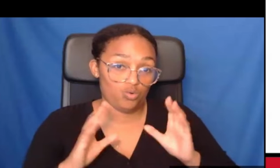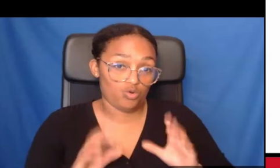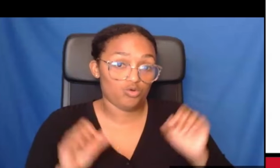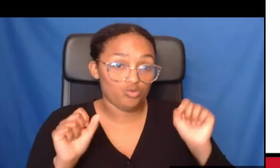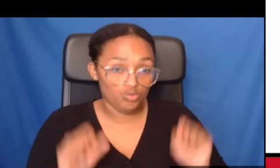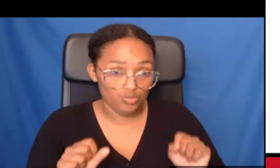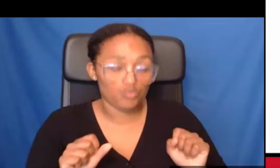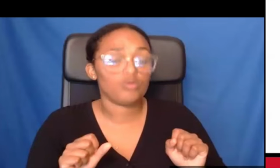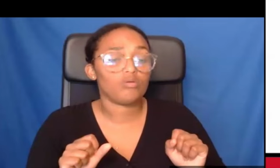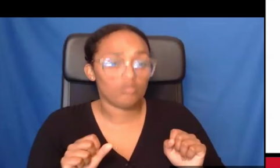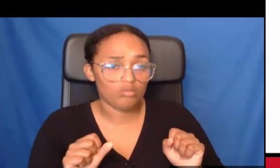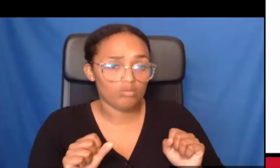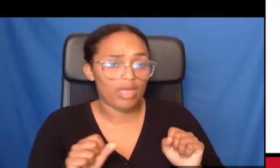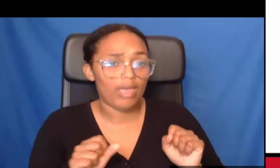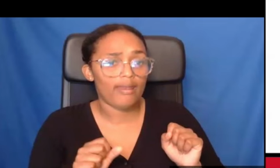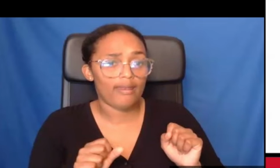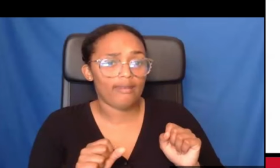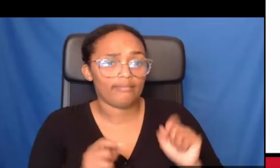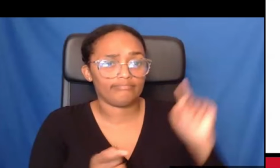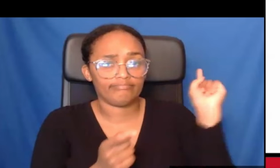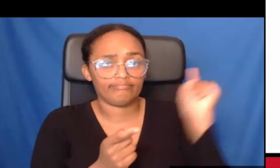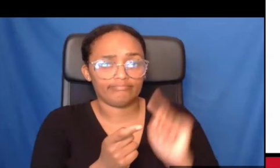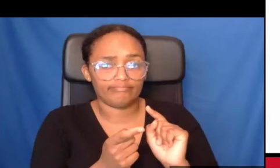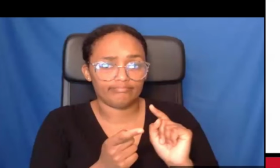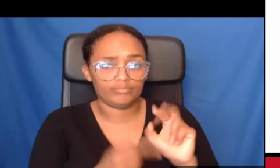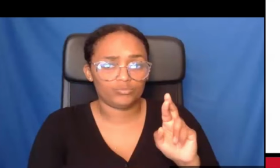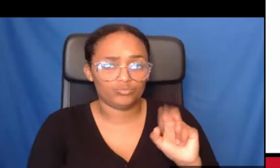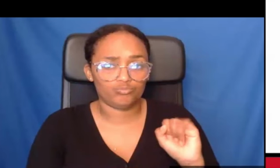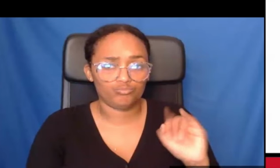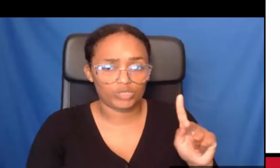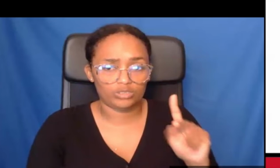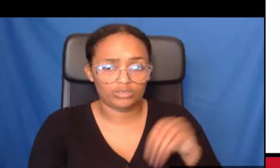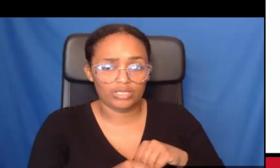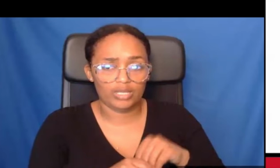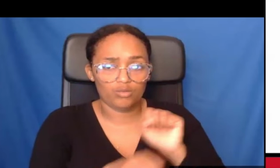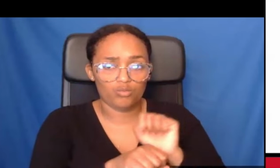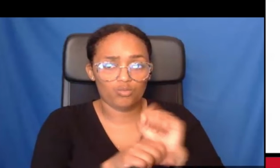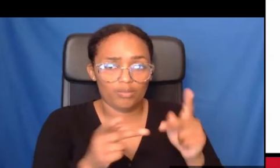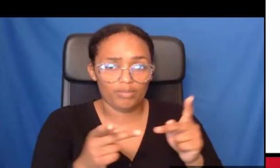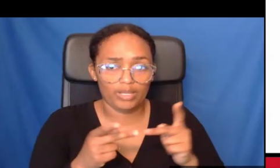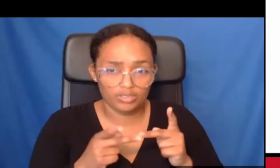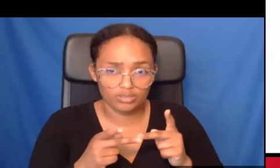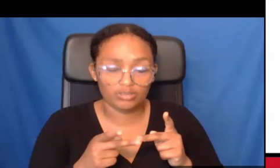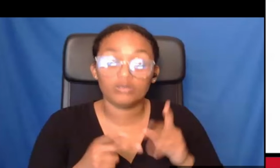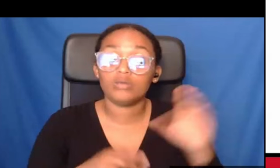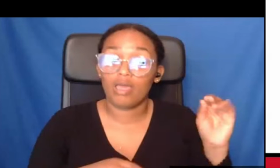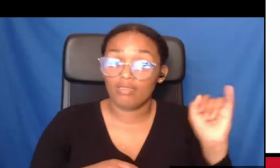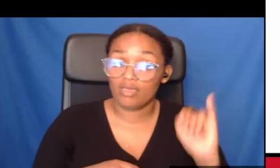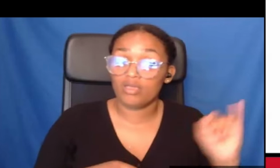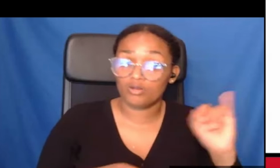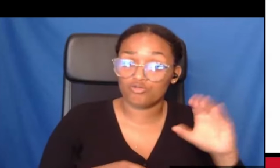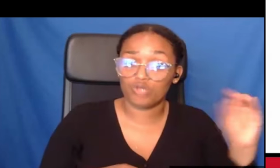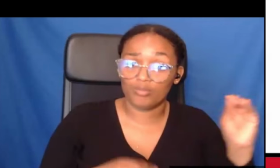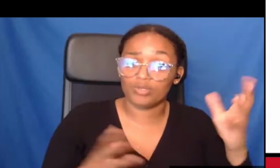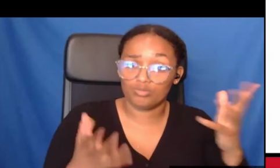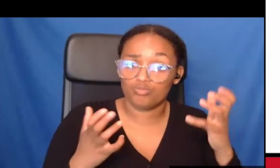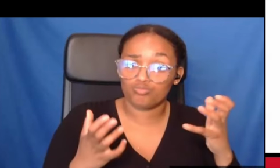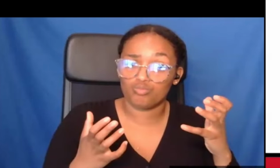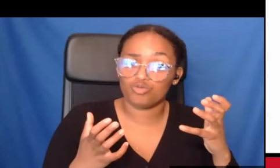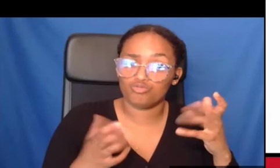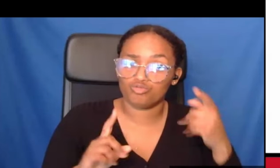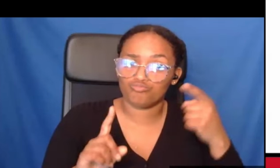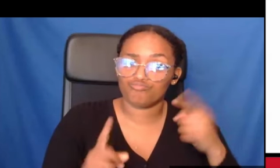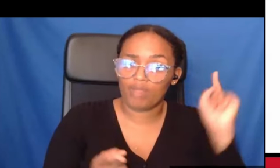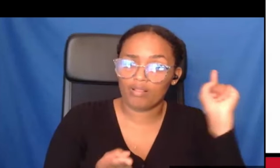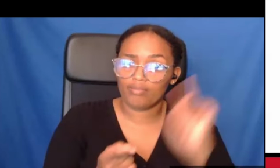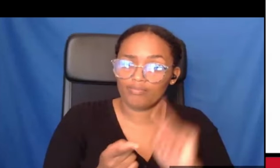in the workplace. And it is important that you do so. And your insurance company will want you to do this as well. Here